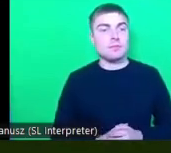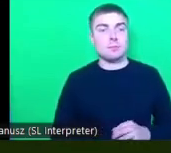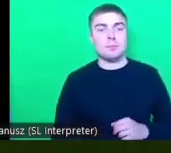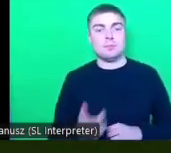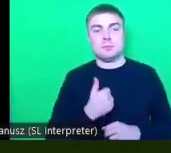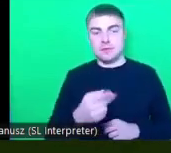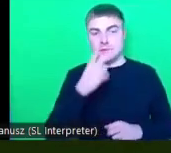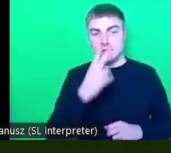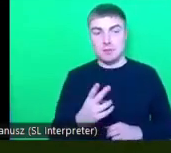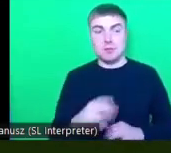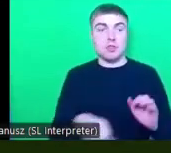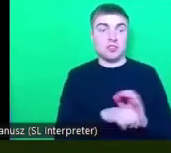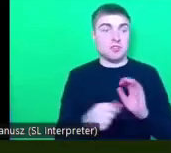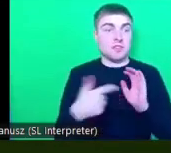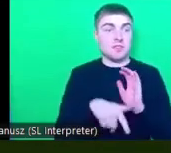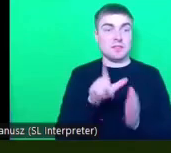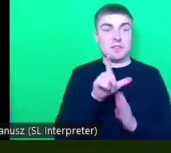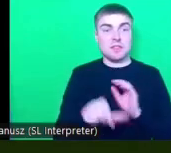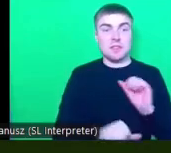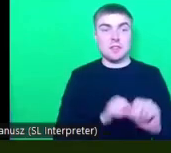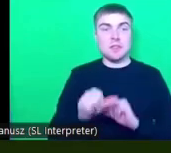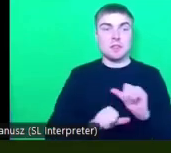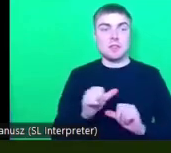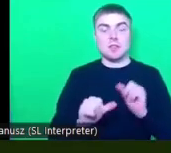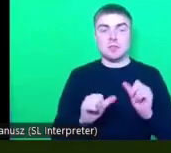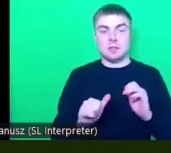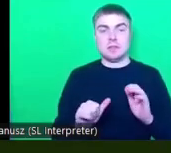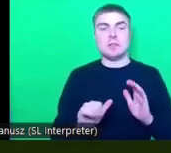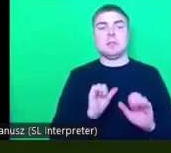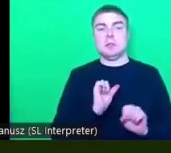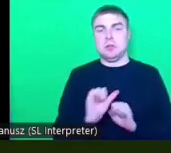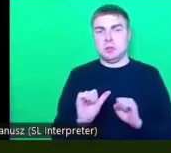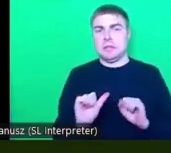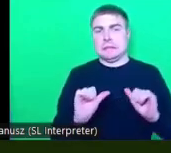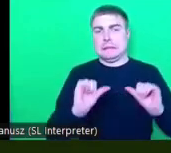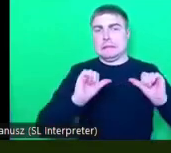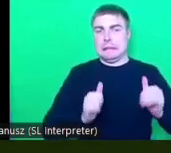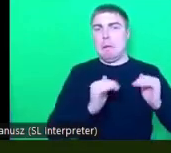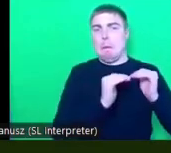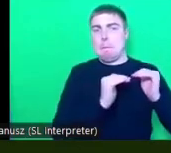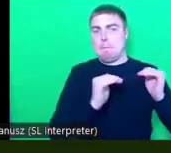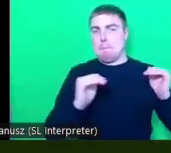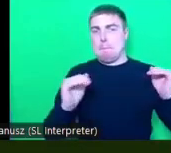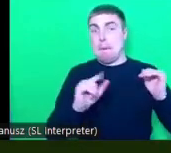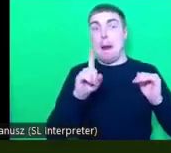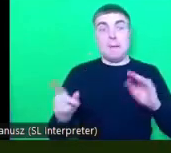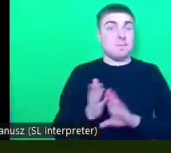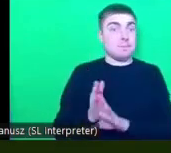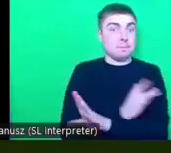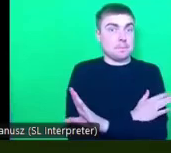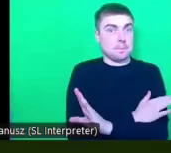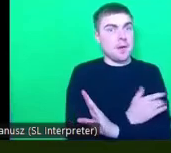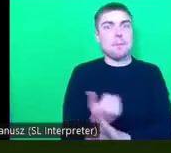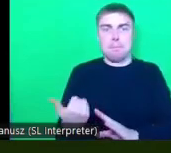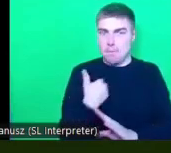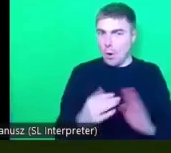to license harvest. So the managers aim at keeping this wolf population at approximately the same level.